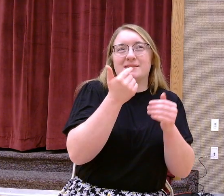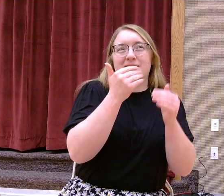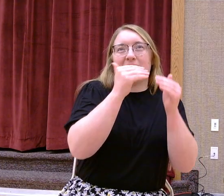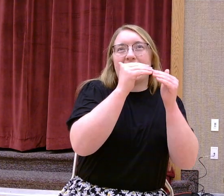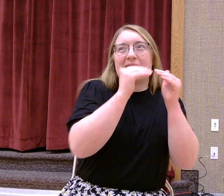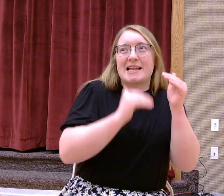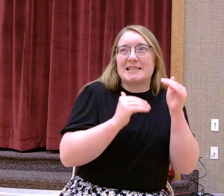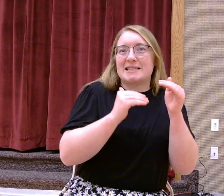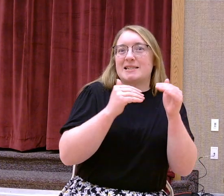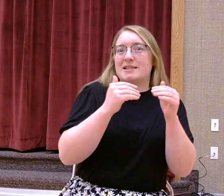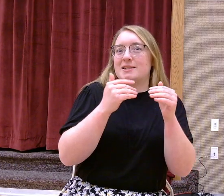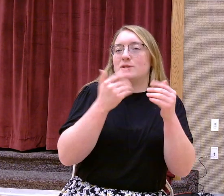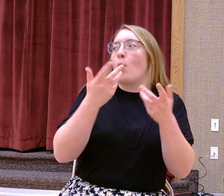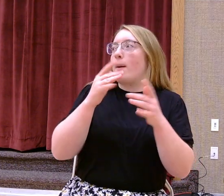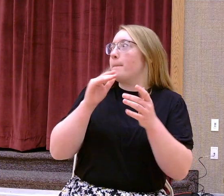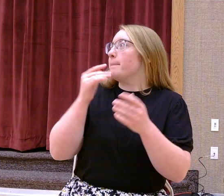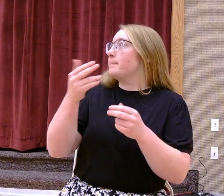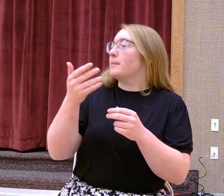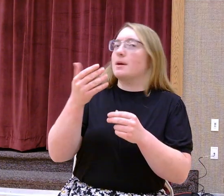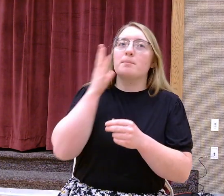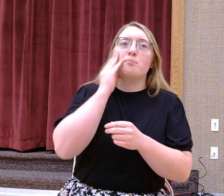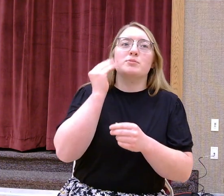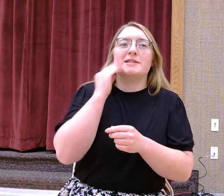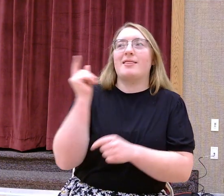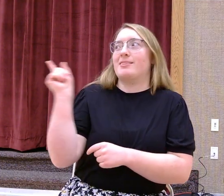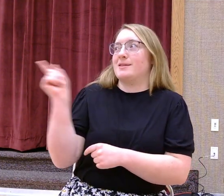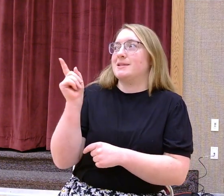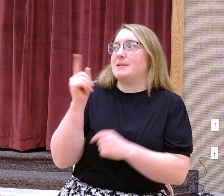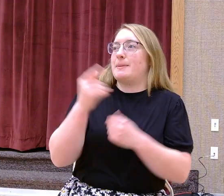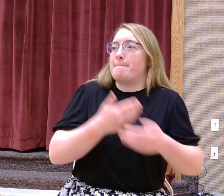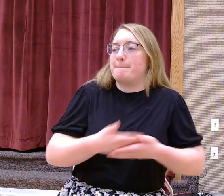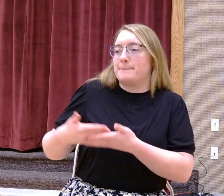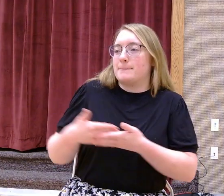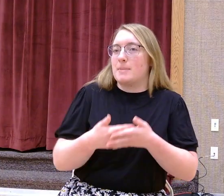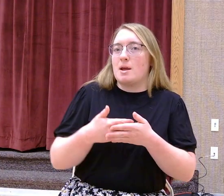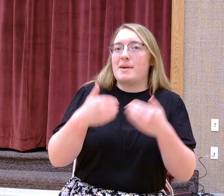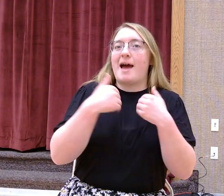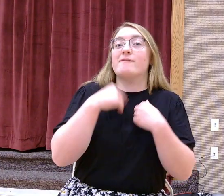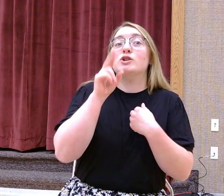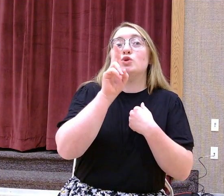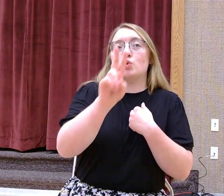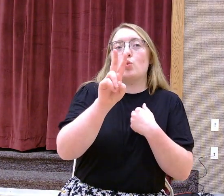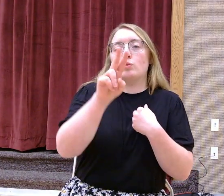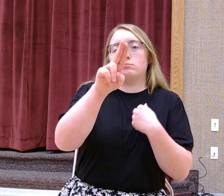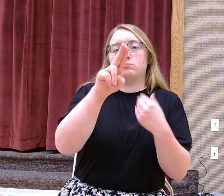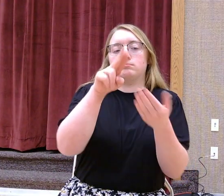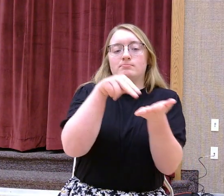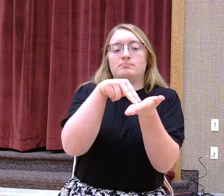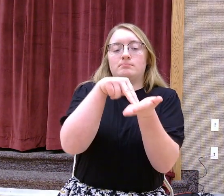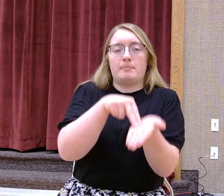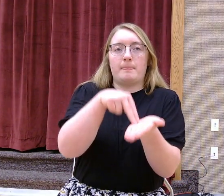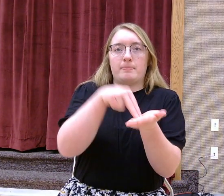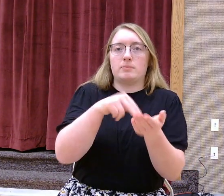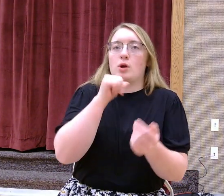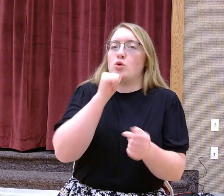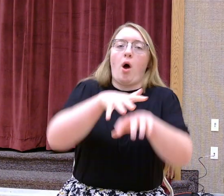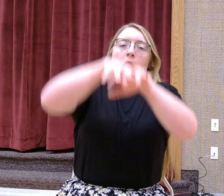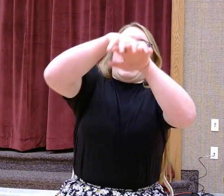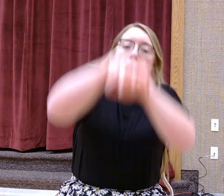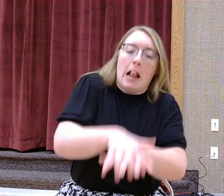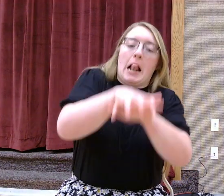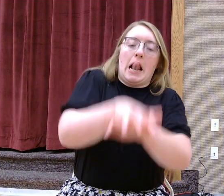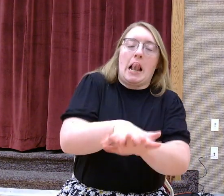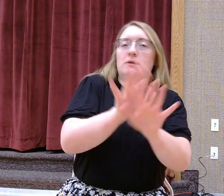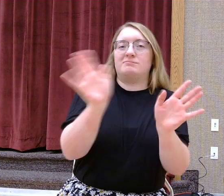pretend like this is a baby, okay? You can use 2 fingers instead of having to do, obviously, like this. You're not going to do this to a